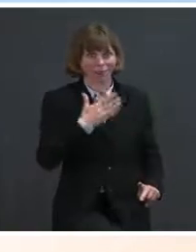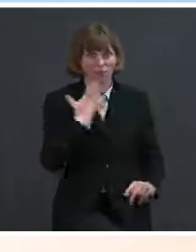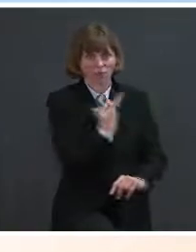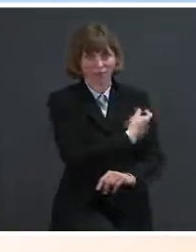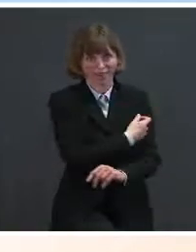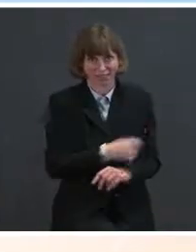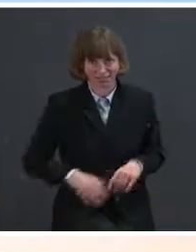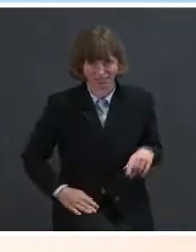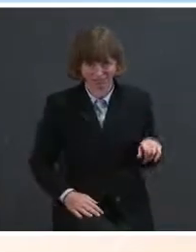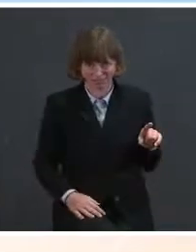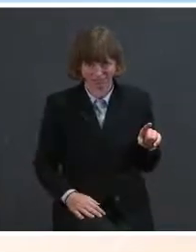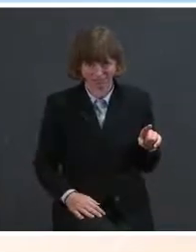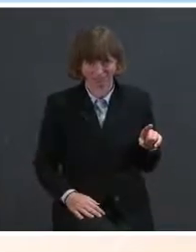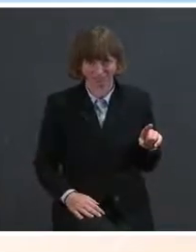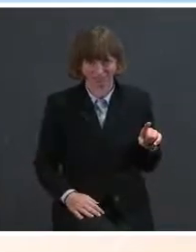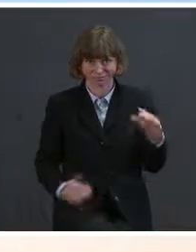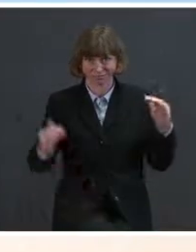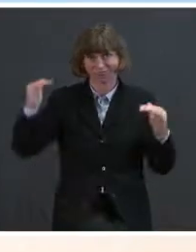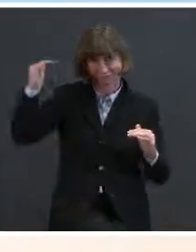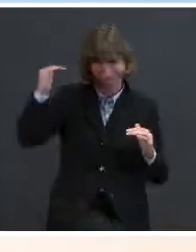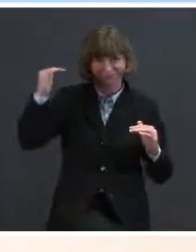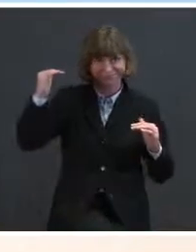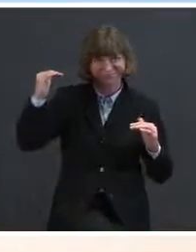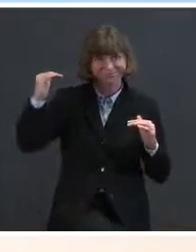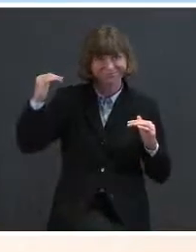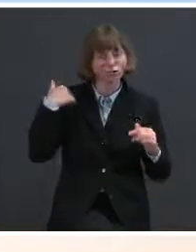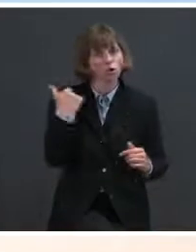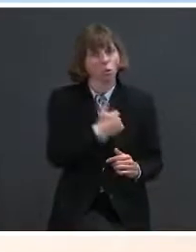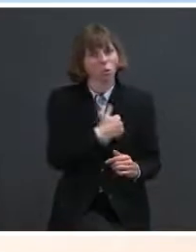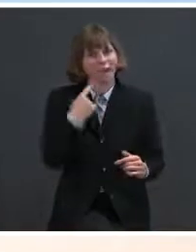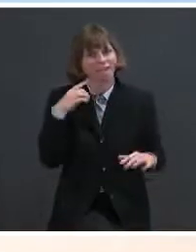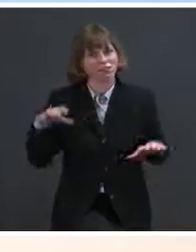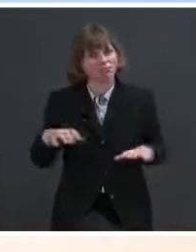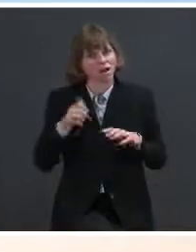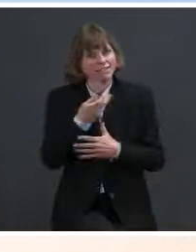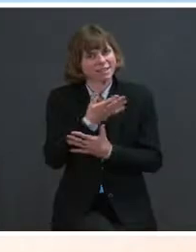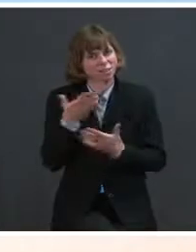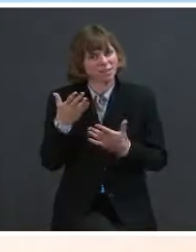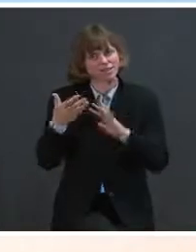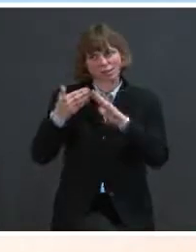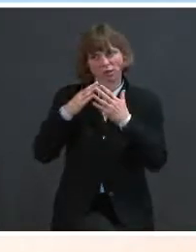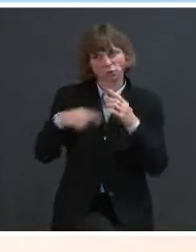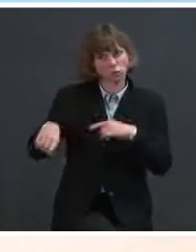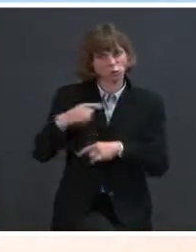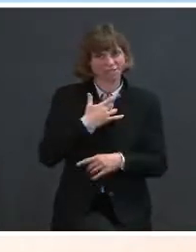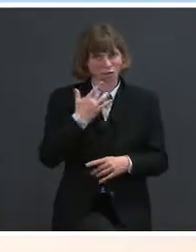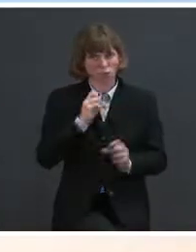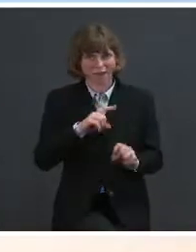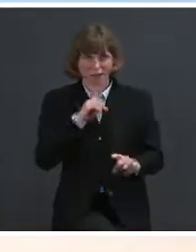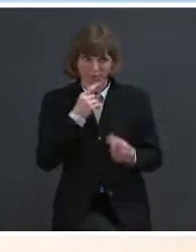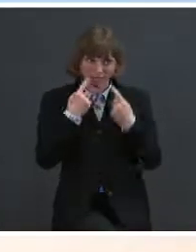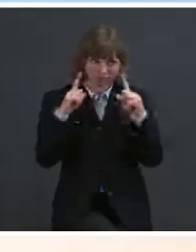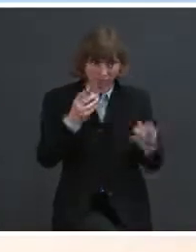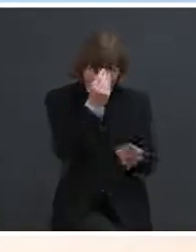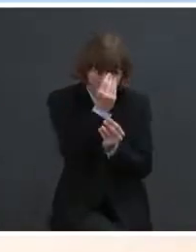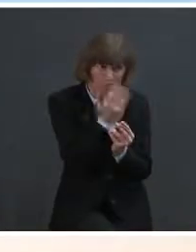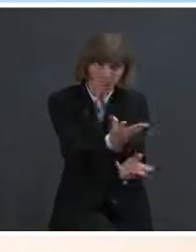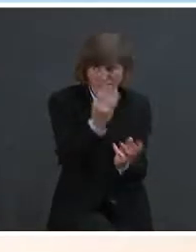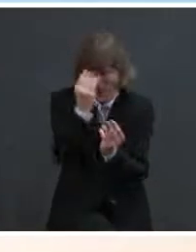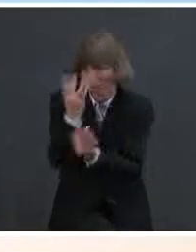we have taken a number of steps in communities where we feel we can be very effective messengers in, and that includes,